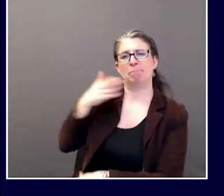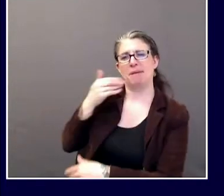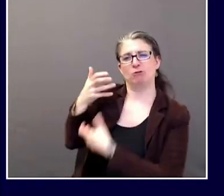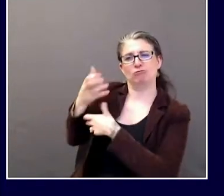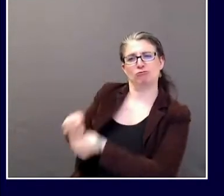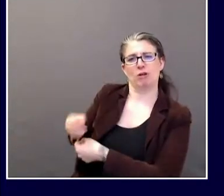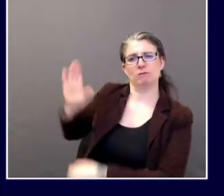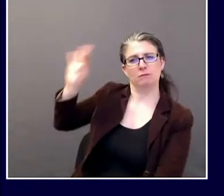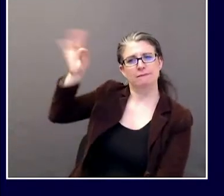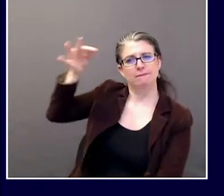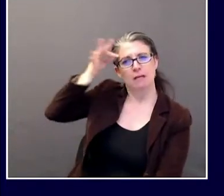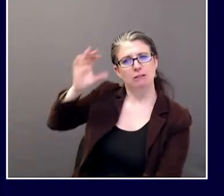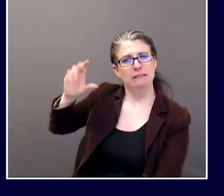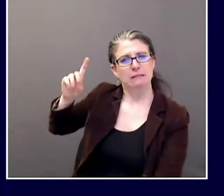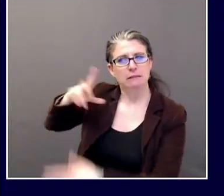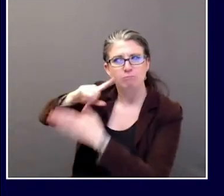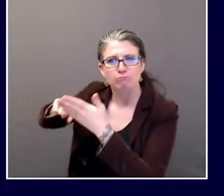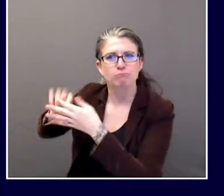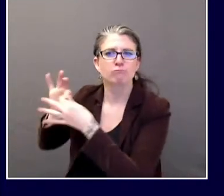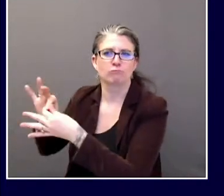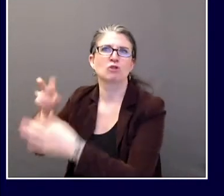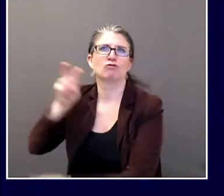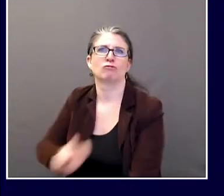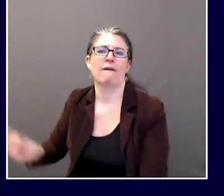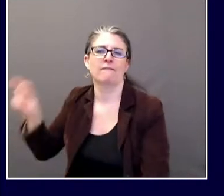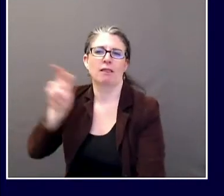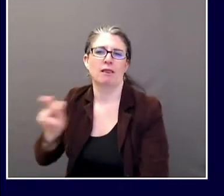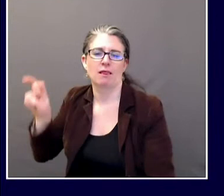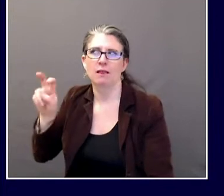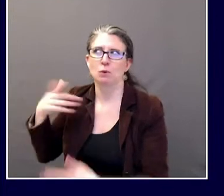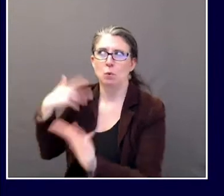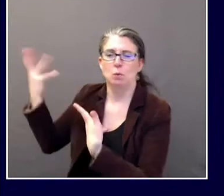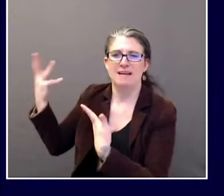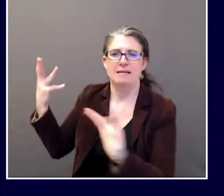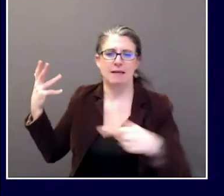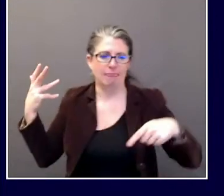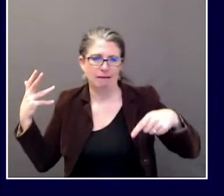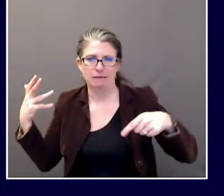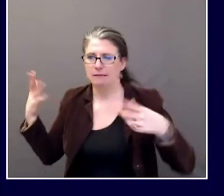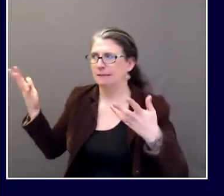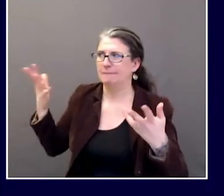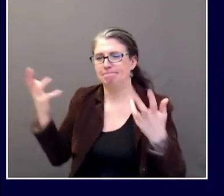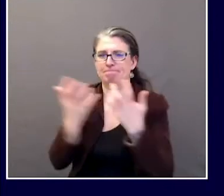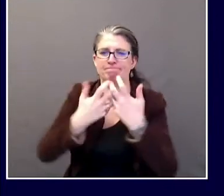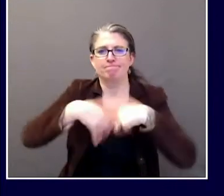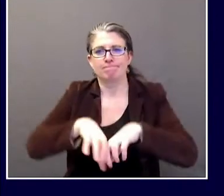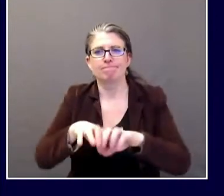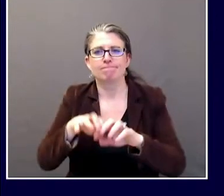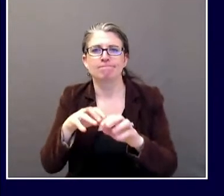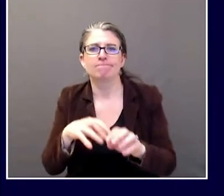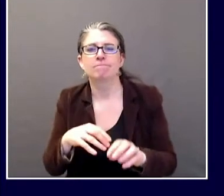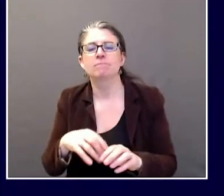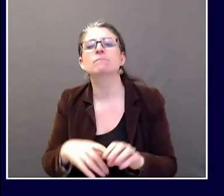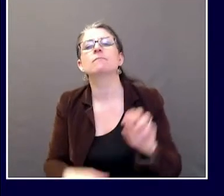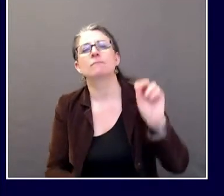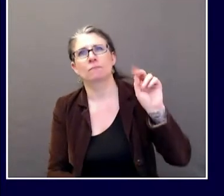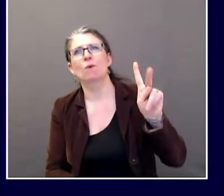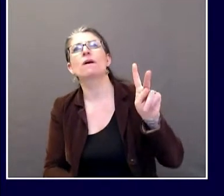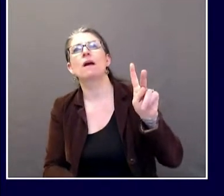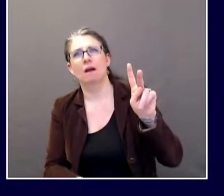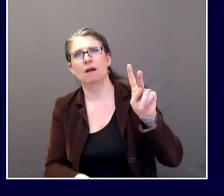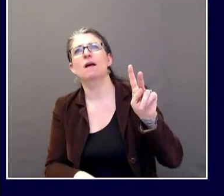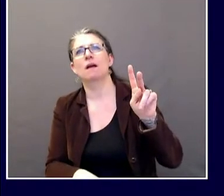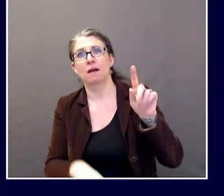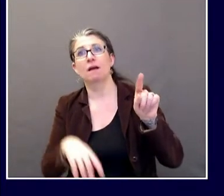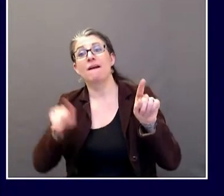or determinations there. Got it. And then another very quick yes or no. Do you know, under the phase 1B description